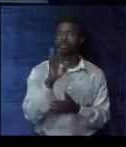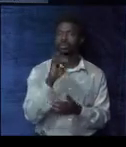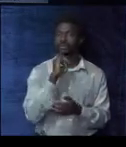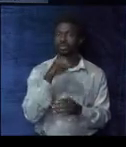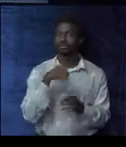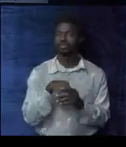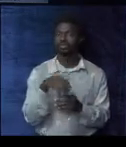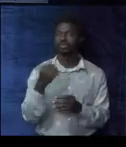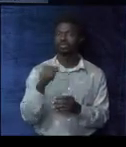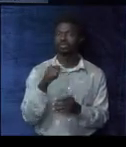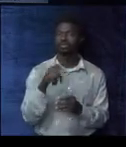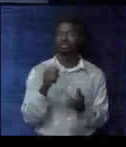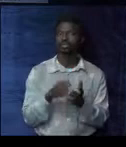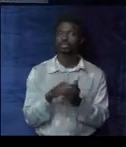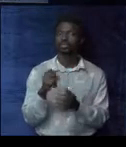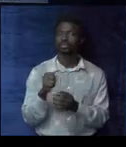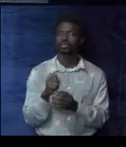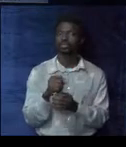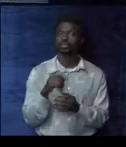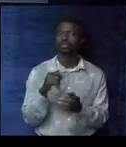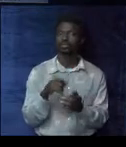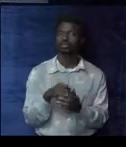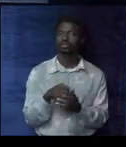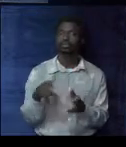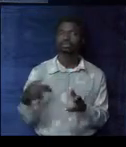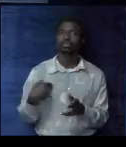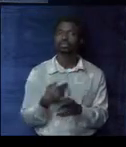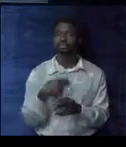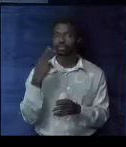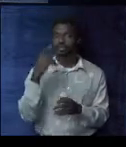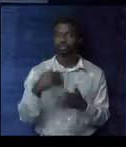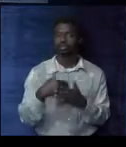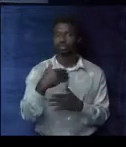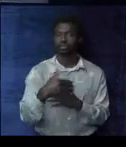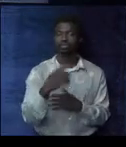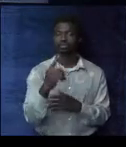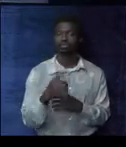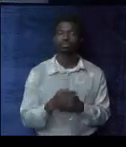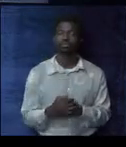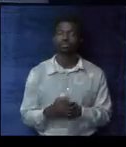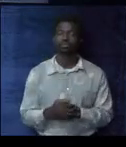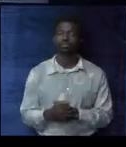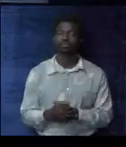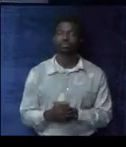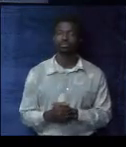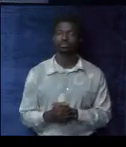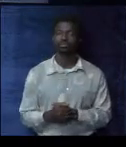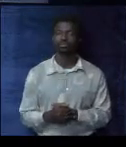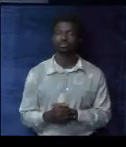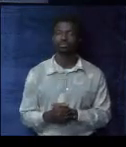So 9 is in the 10,000s position. So let's see the next one.